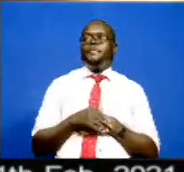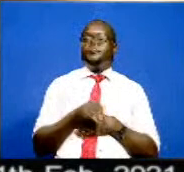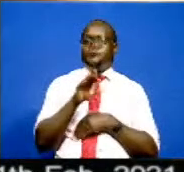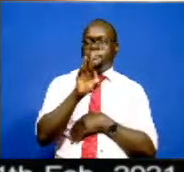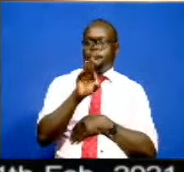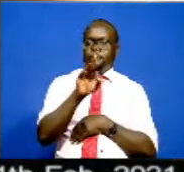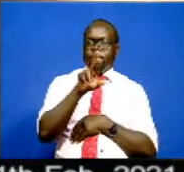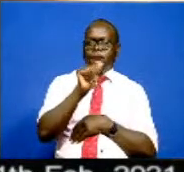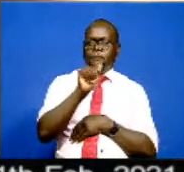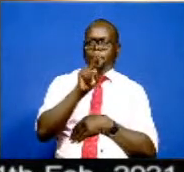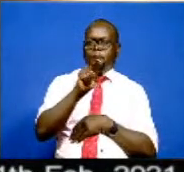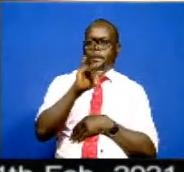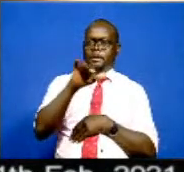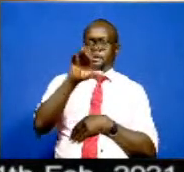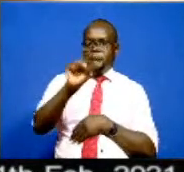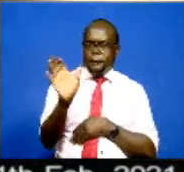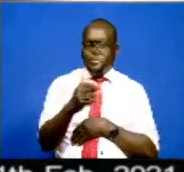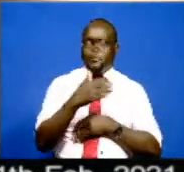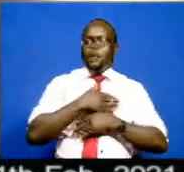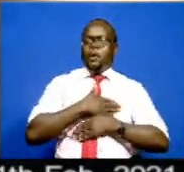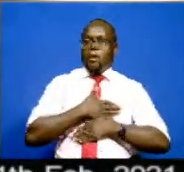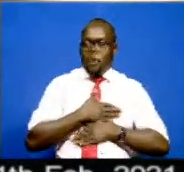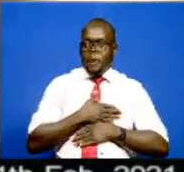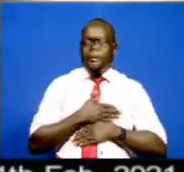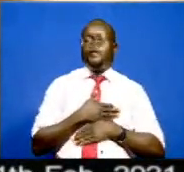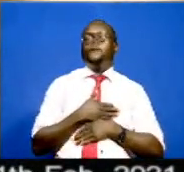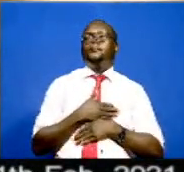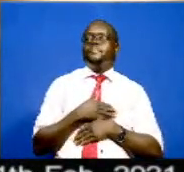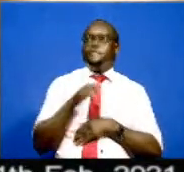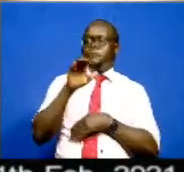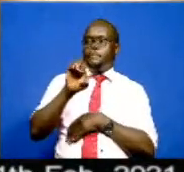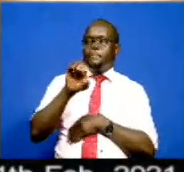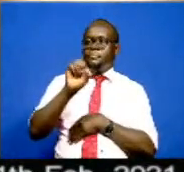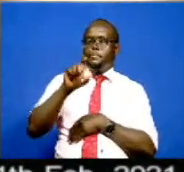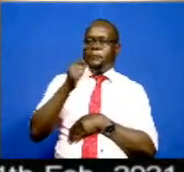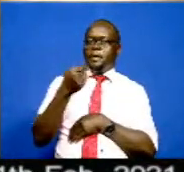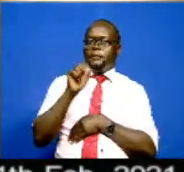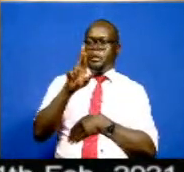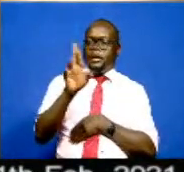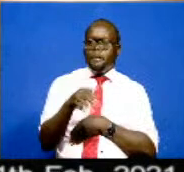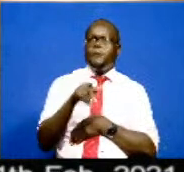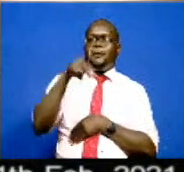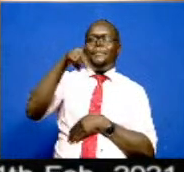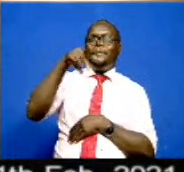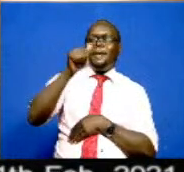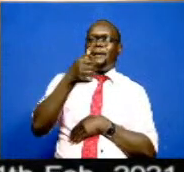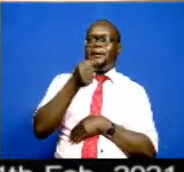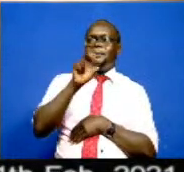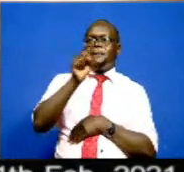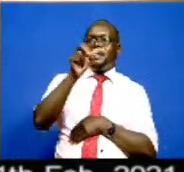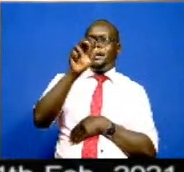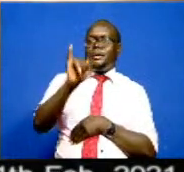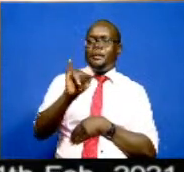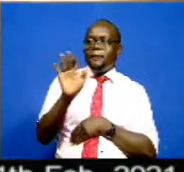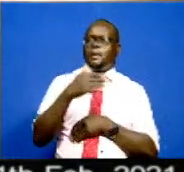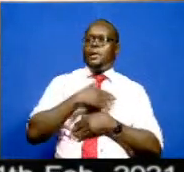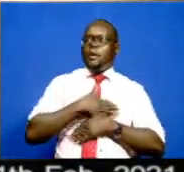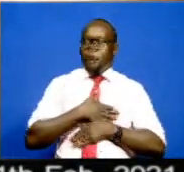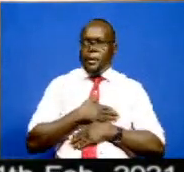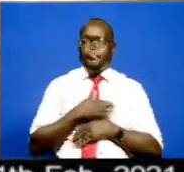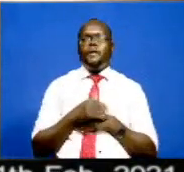Joseph Kajuang, MP. The Honorable Esther Modoni Rosana Pasaris, MP. The Honorable Gertrude